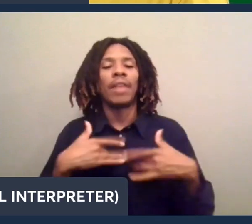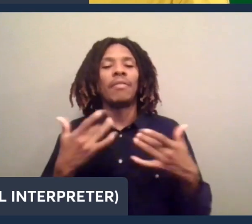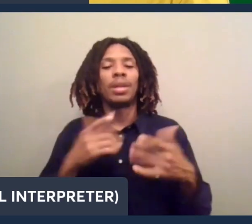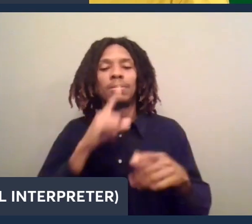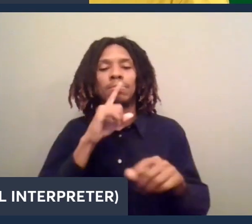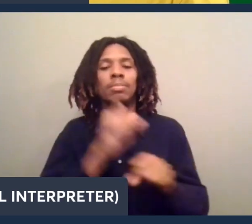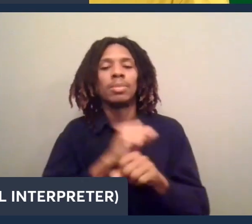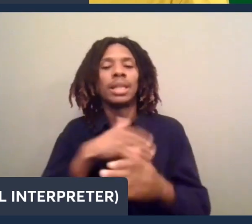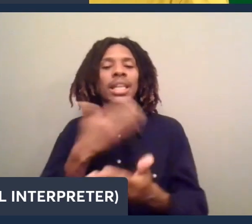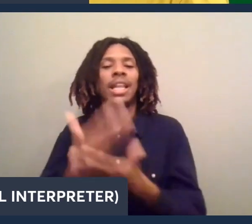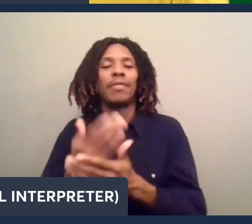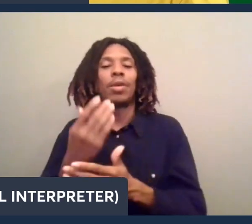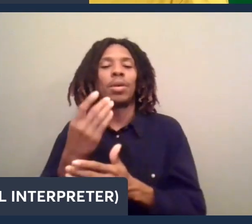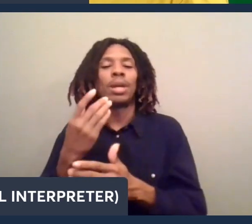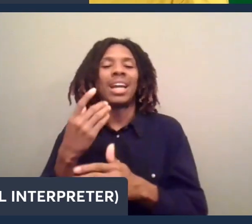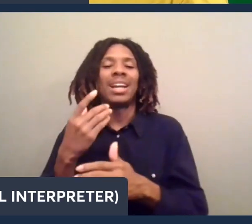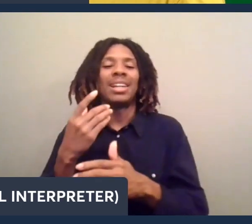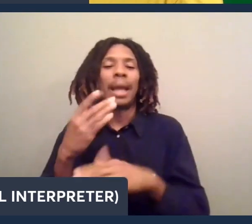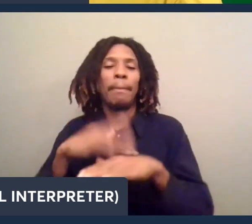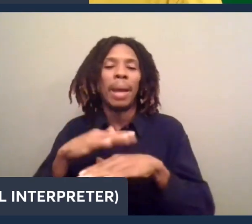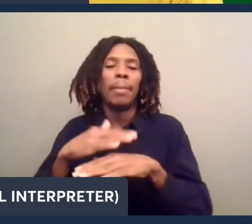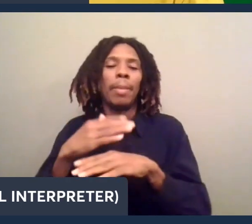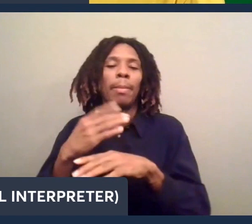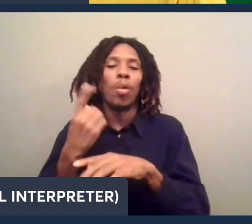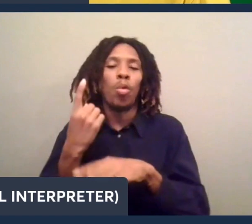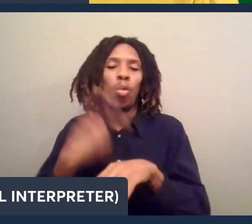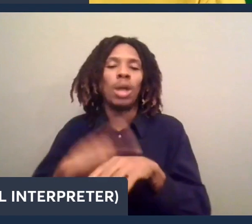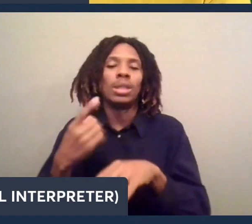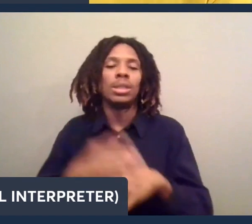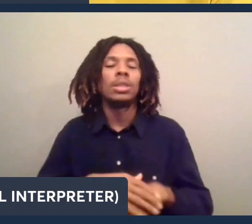least once. Right. Well, makes sense.